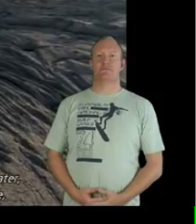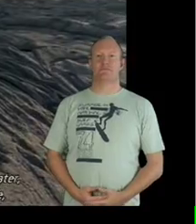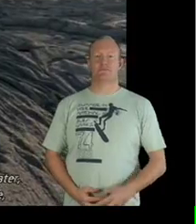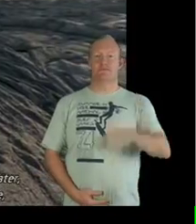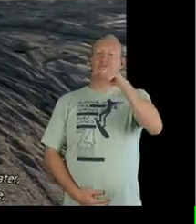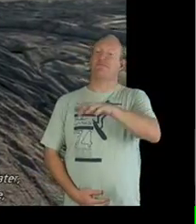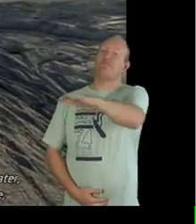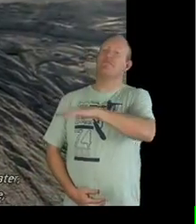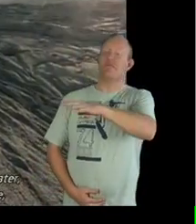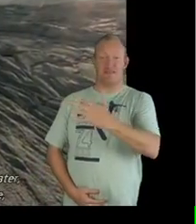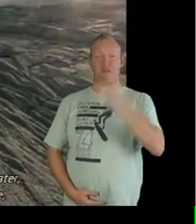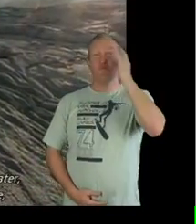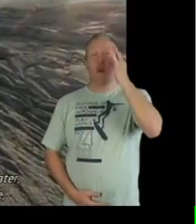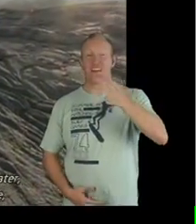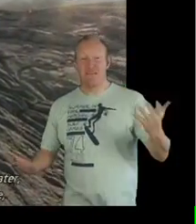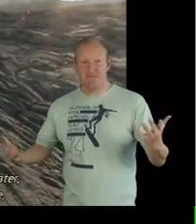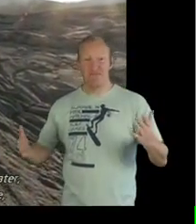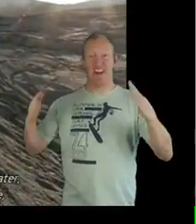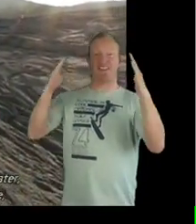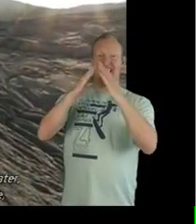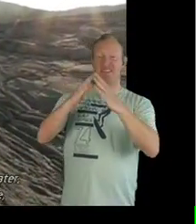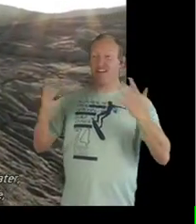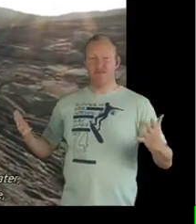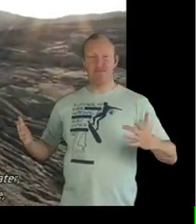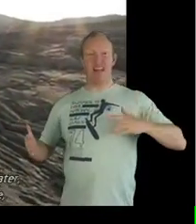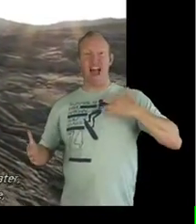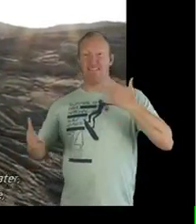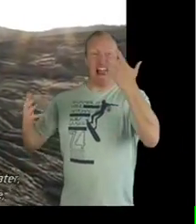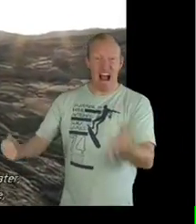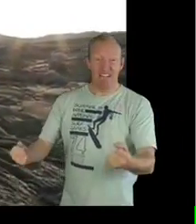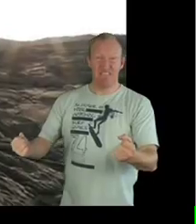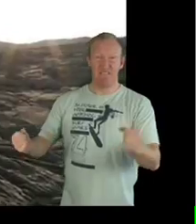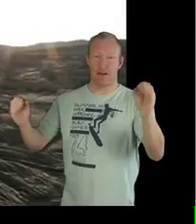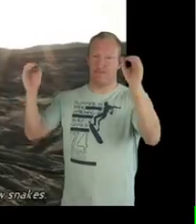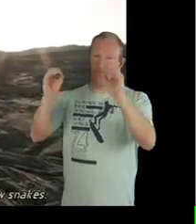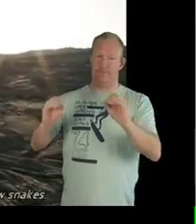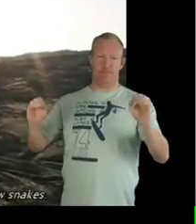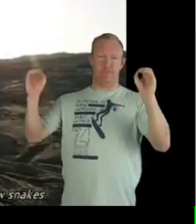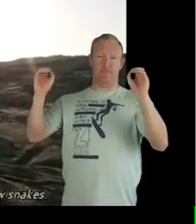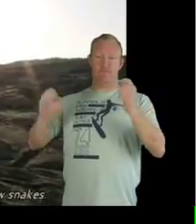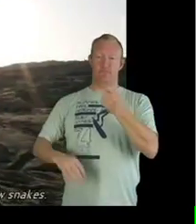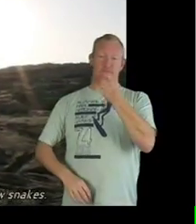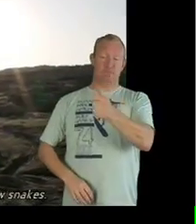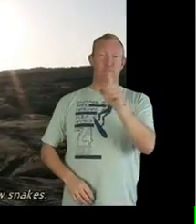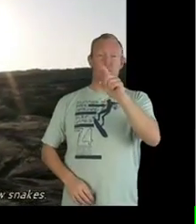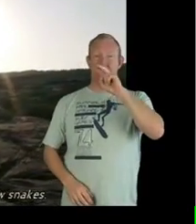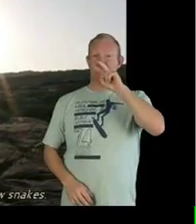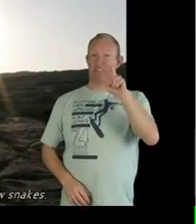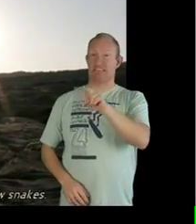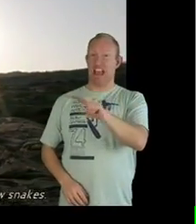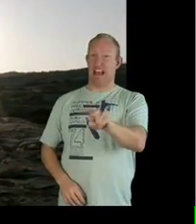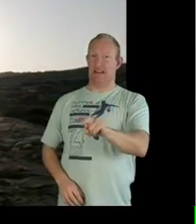This place has no water, no shelter, no life. Except, I'm told, for a few